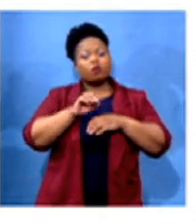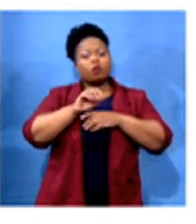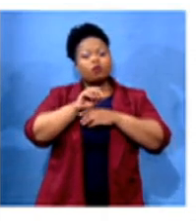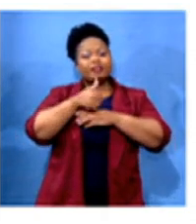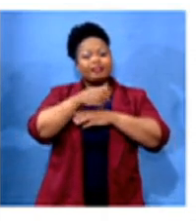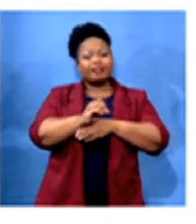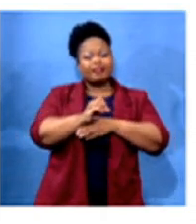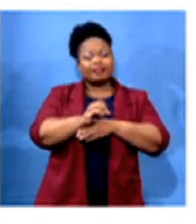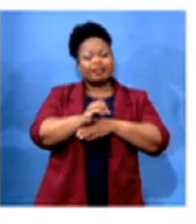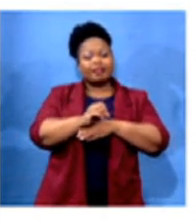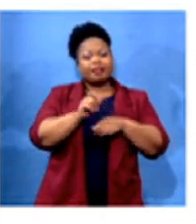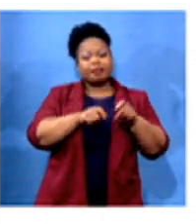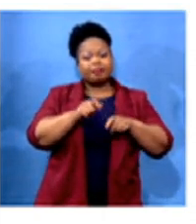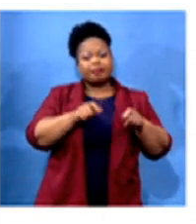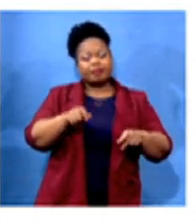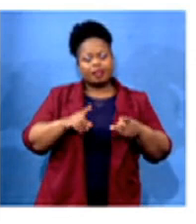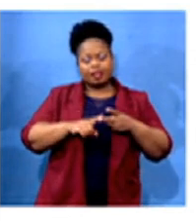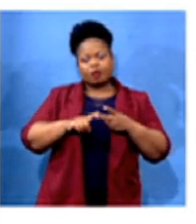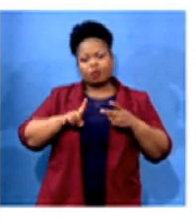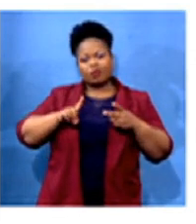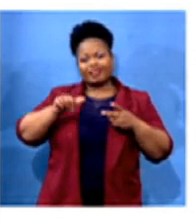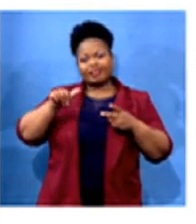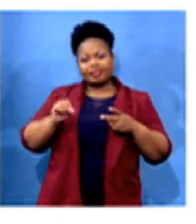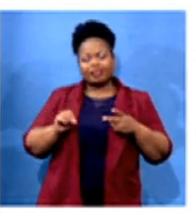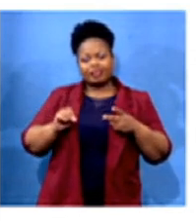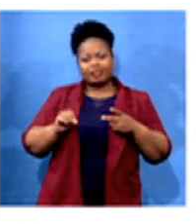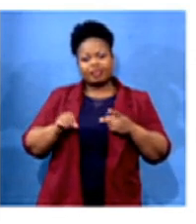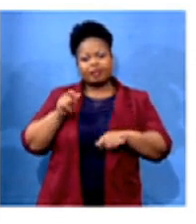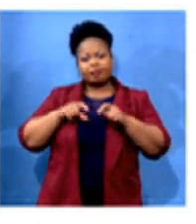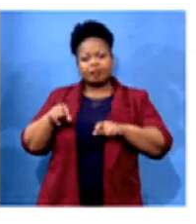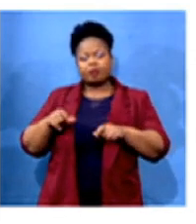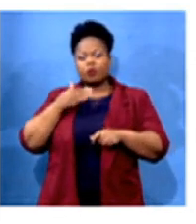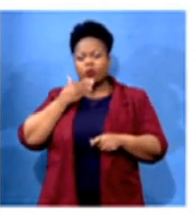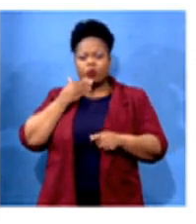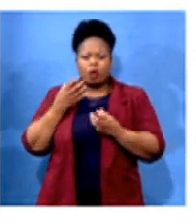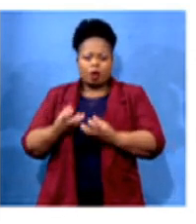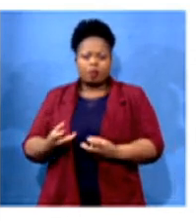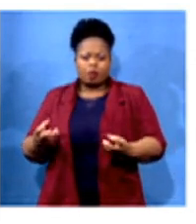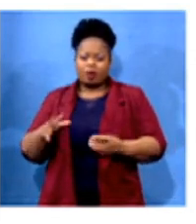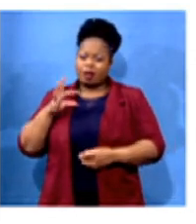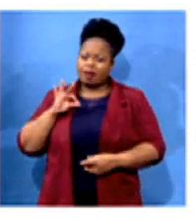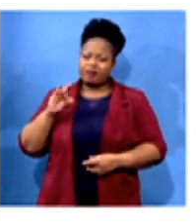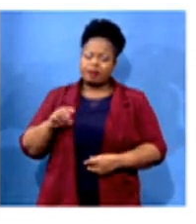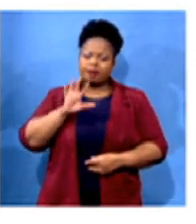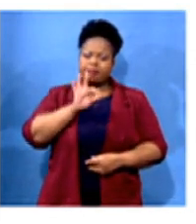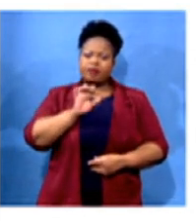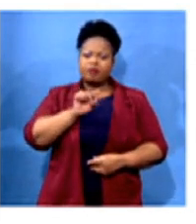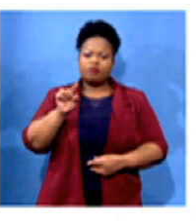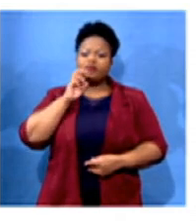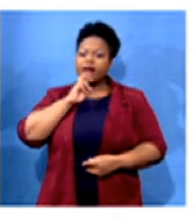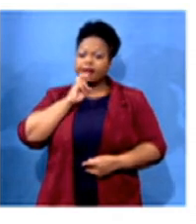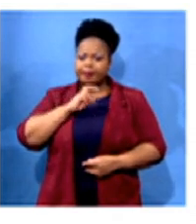160 less fortunate people in the town area alone. And that is on a daily basis from Monday to